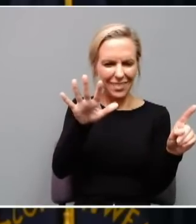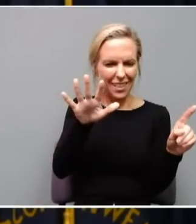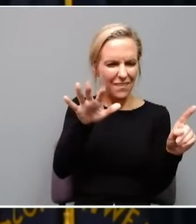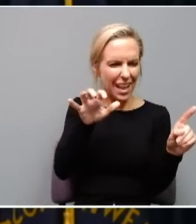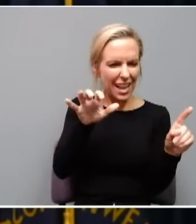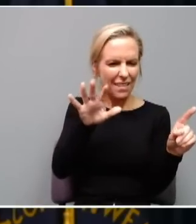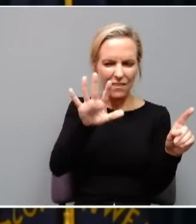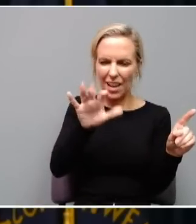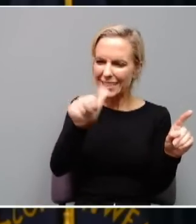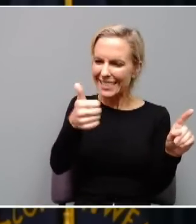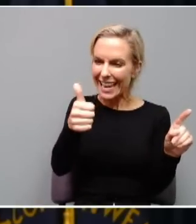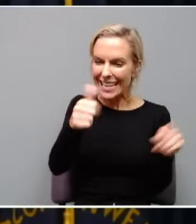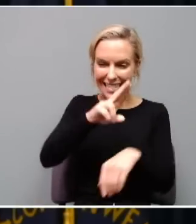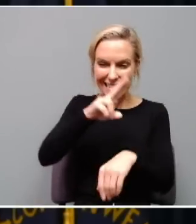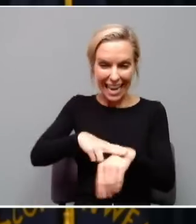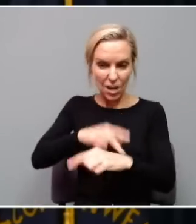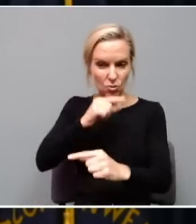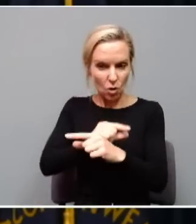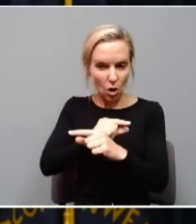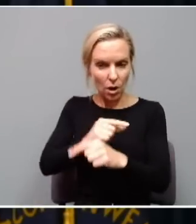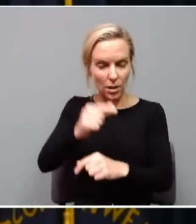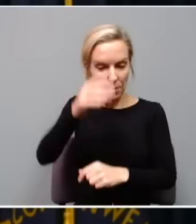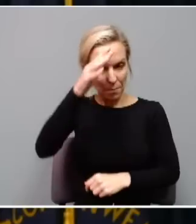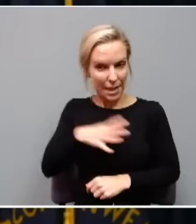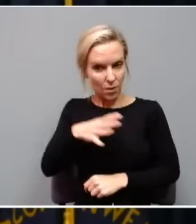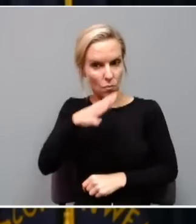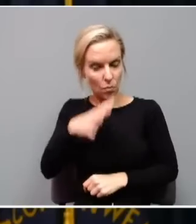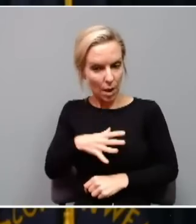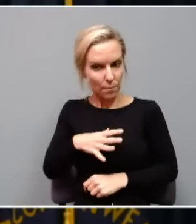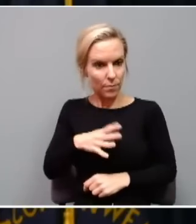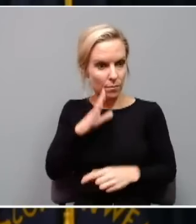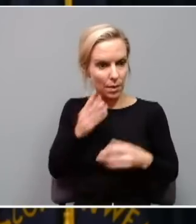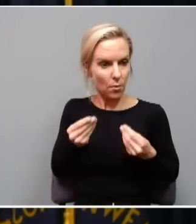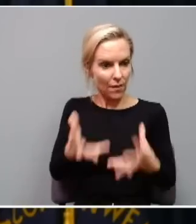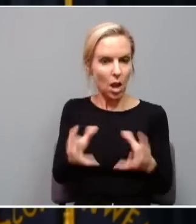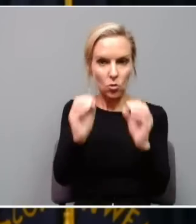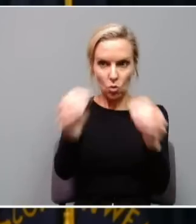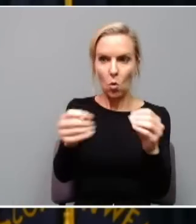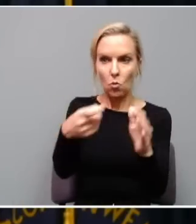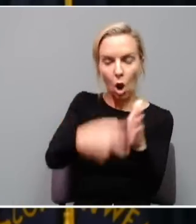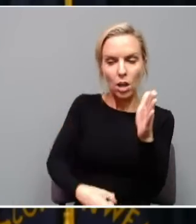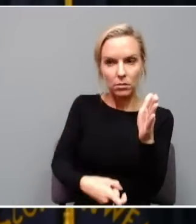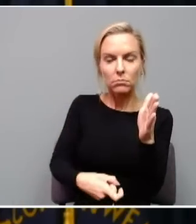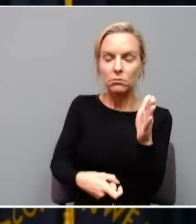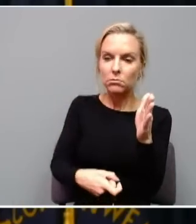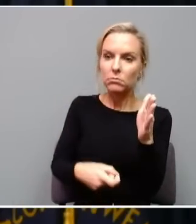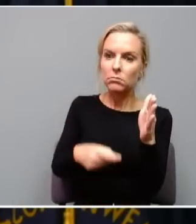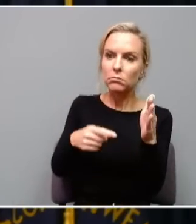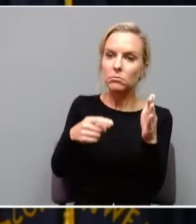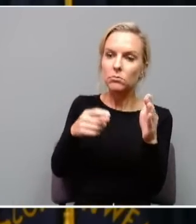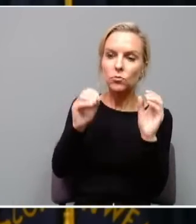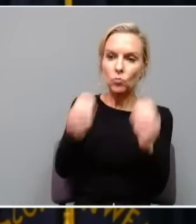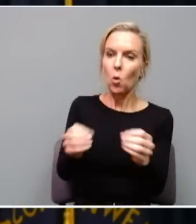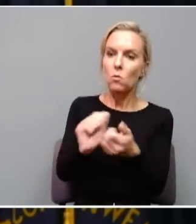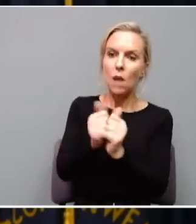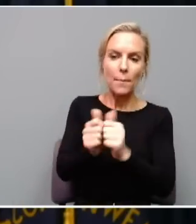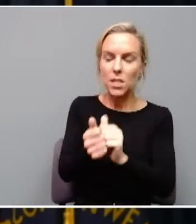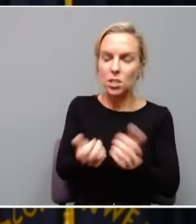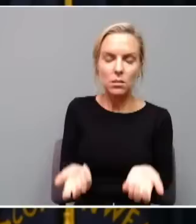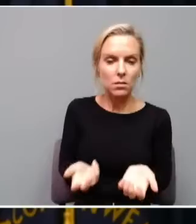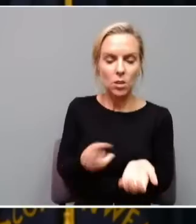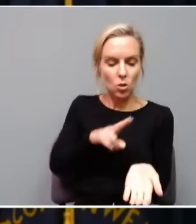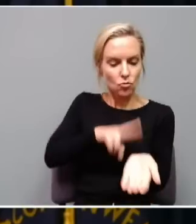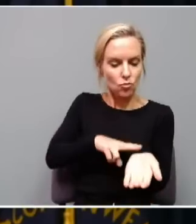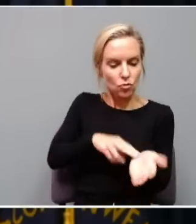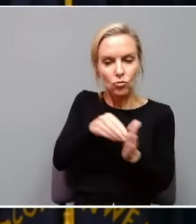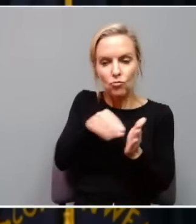510 National Guard men and women are being provided at no cost and create no competition. The nursing students